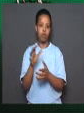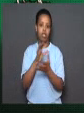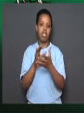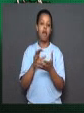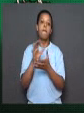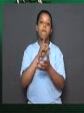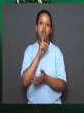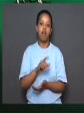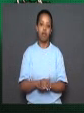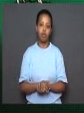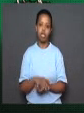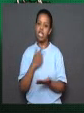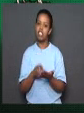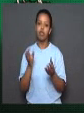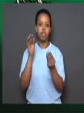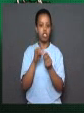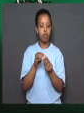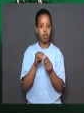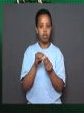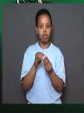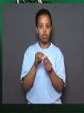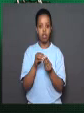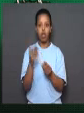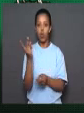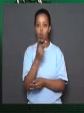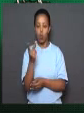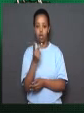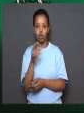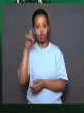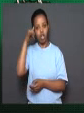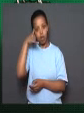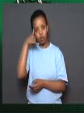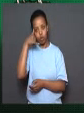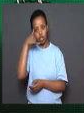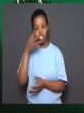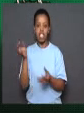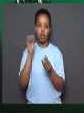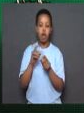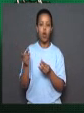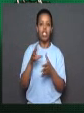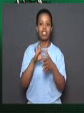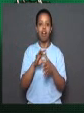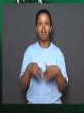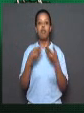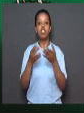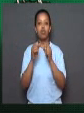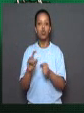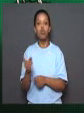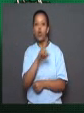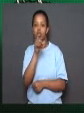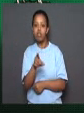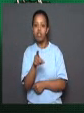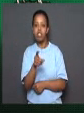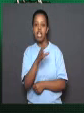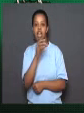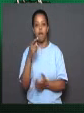What is more, if the calves are bred to produce a lot of meat, then our